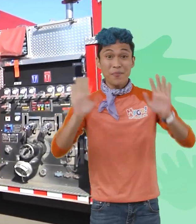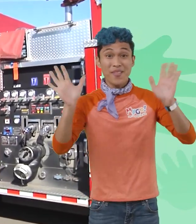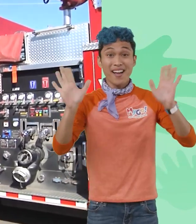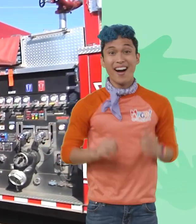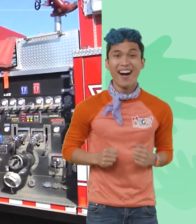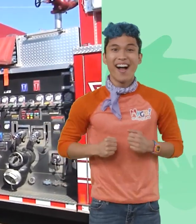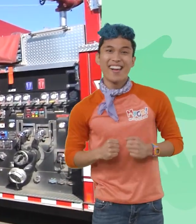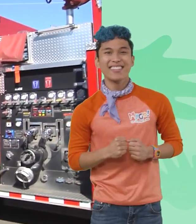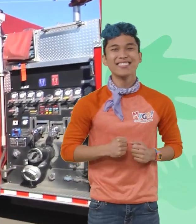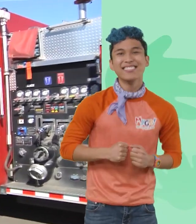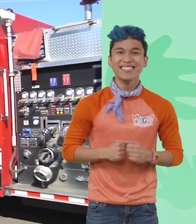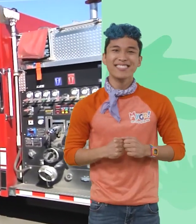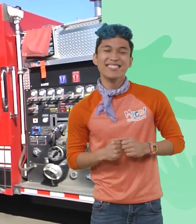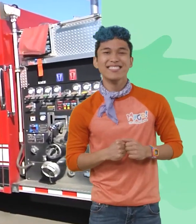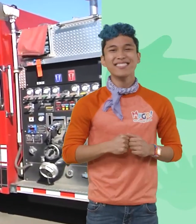See ya!